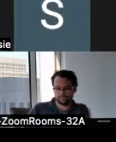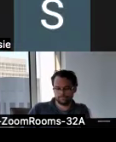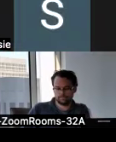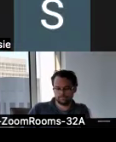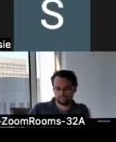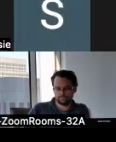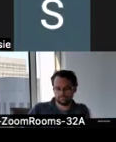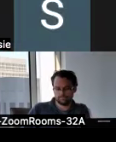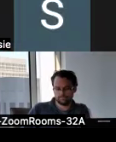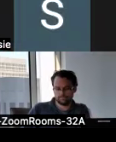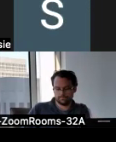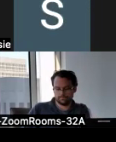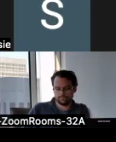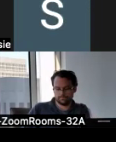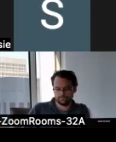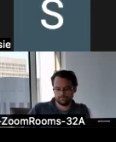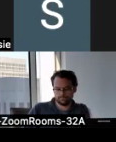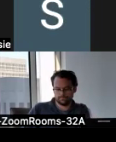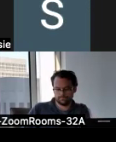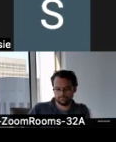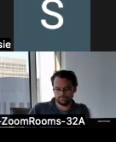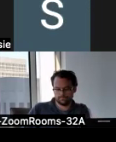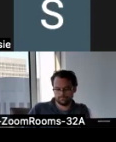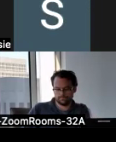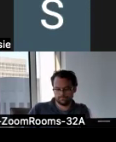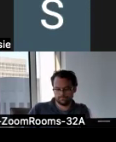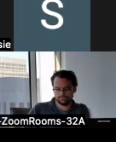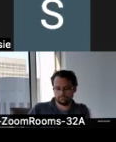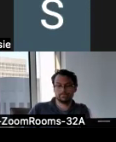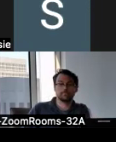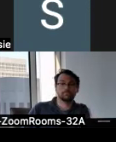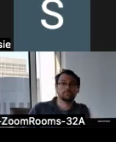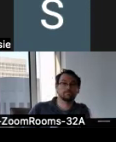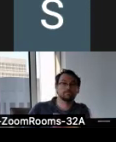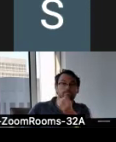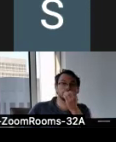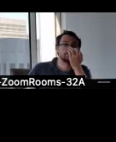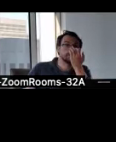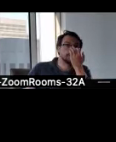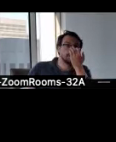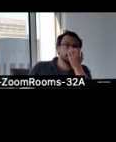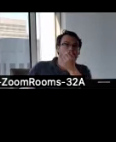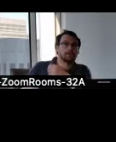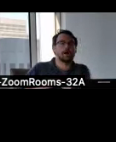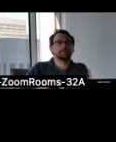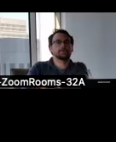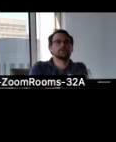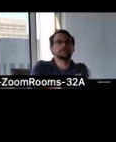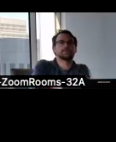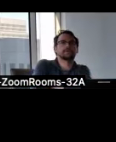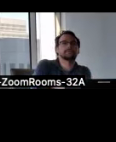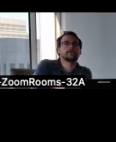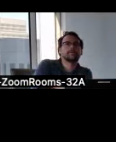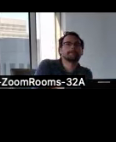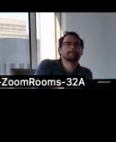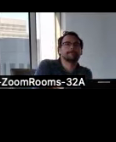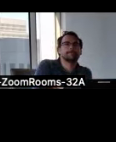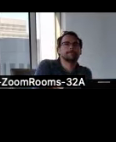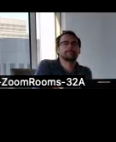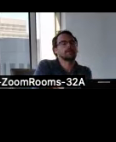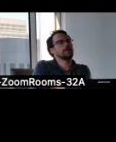are some common goals you see when groups want to form hybrid structures? Common goals, you said?